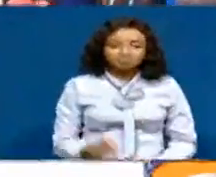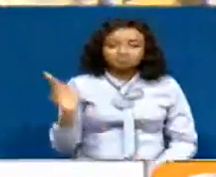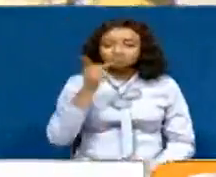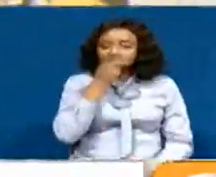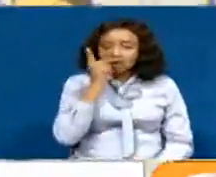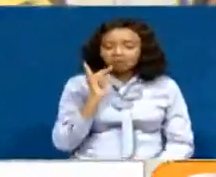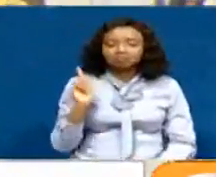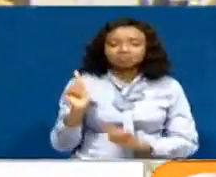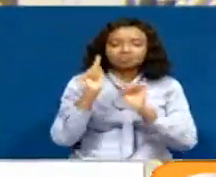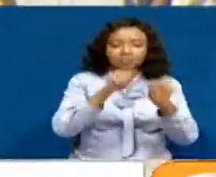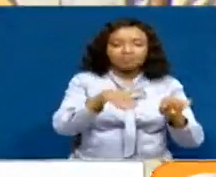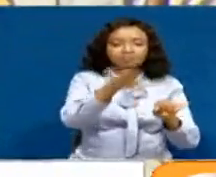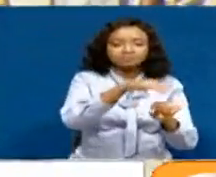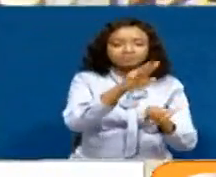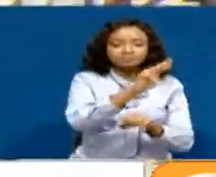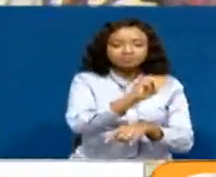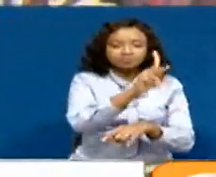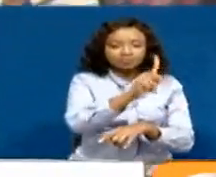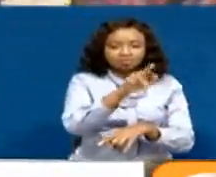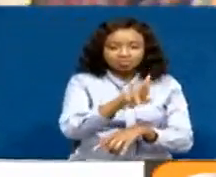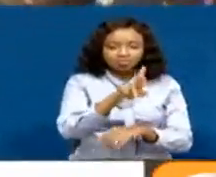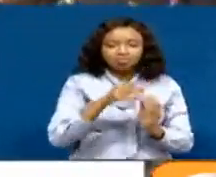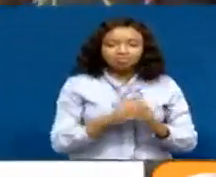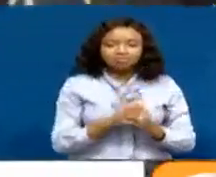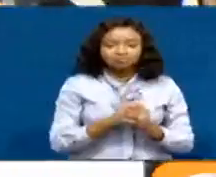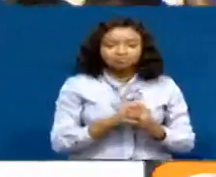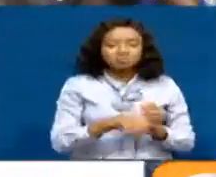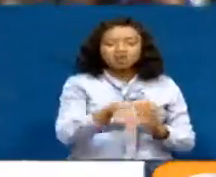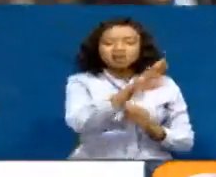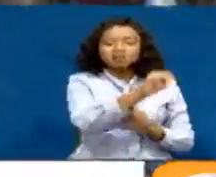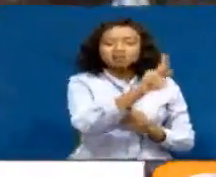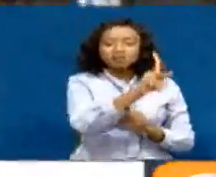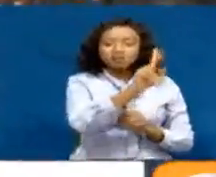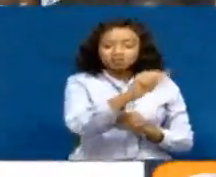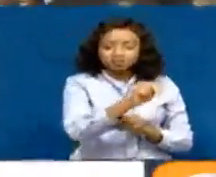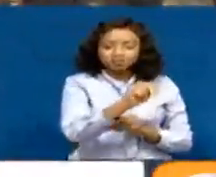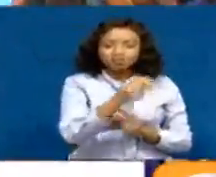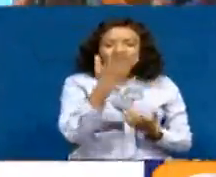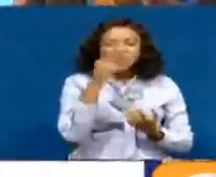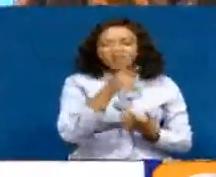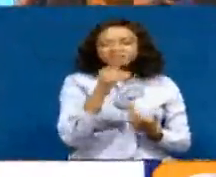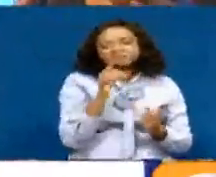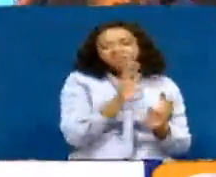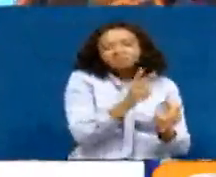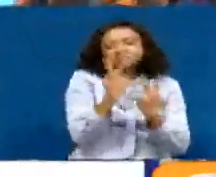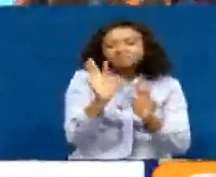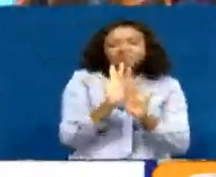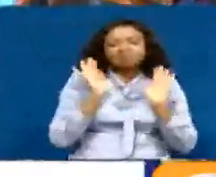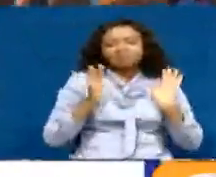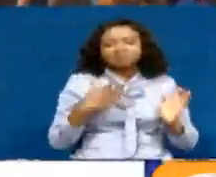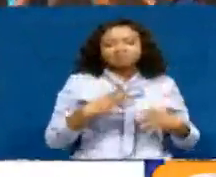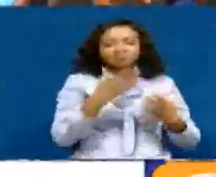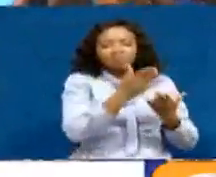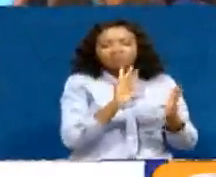Wiper party leader Kalonzo Musyoka was in Mukuru kwa Njenga for what he termed as a non-political visit to check on the status of those affected by